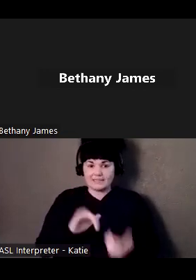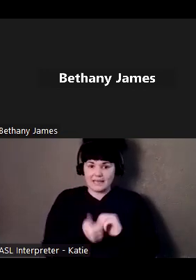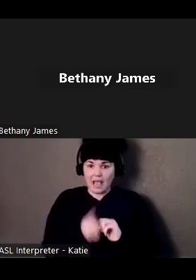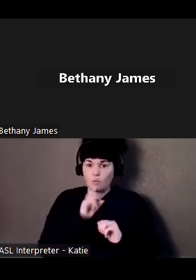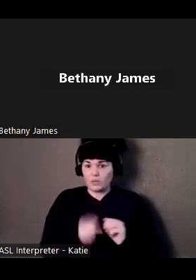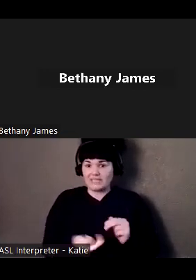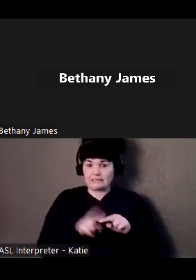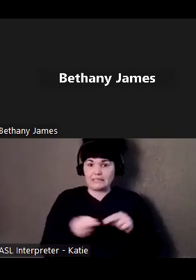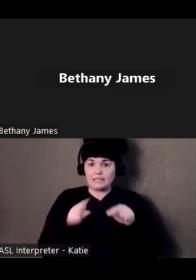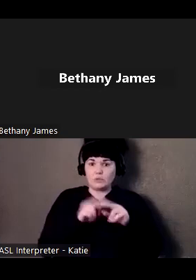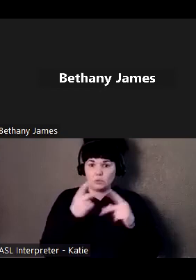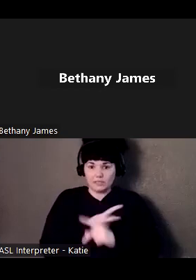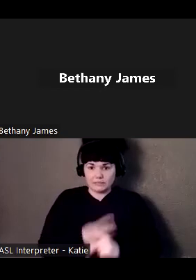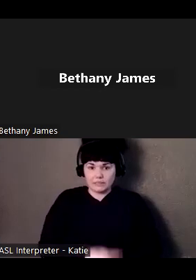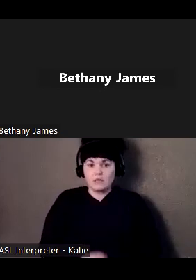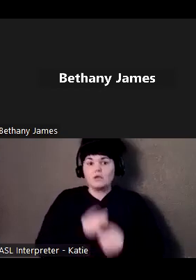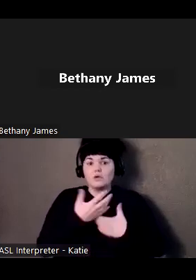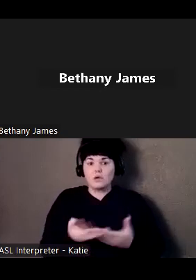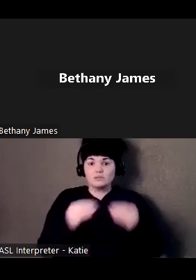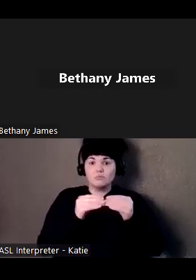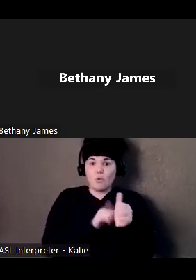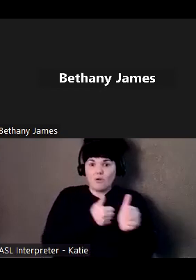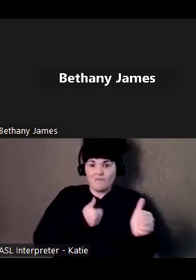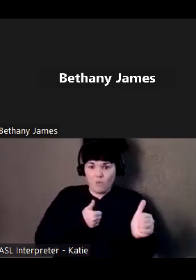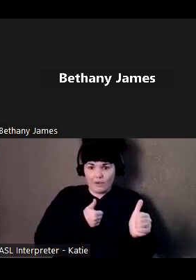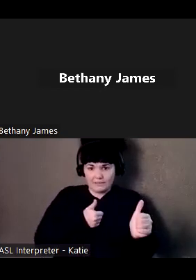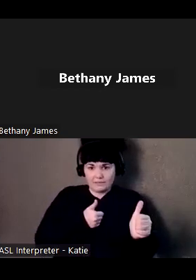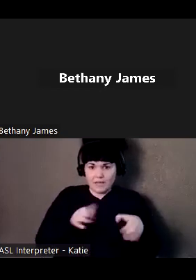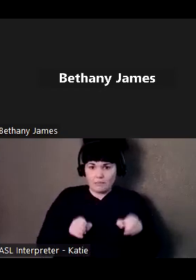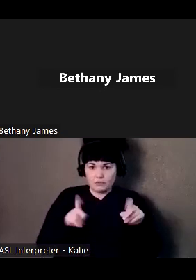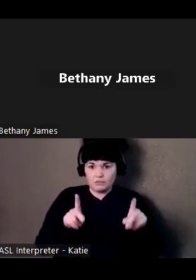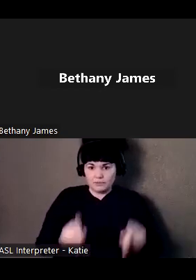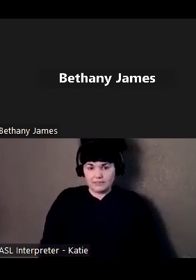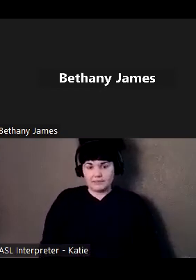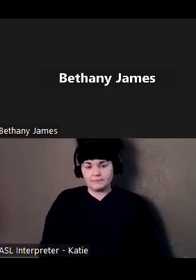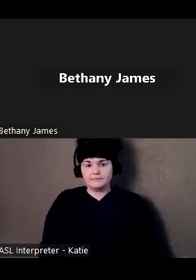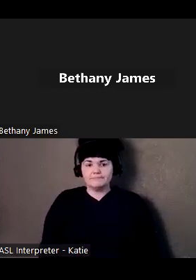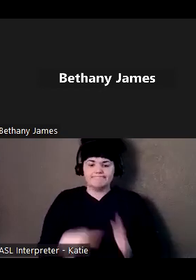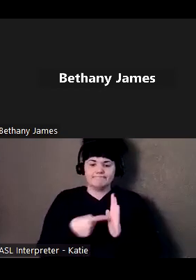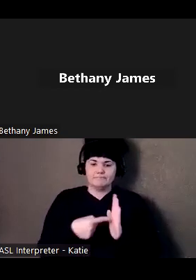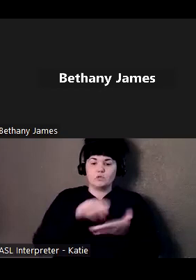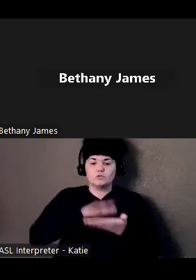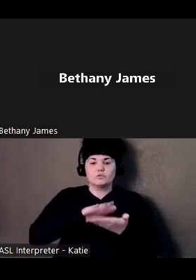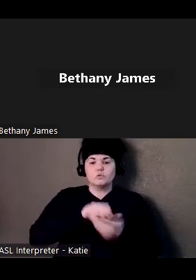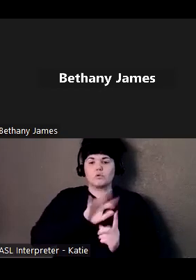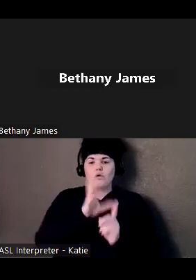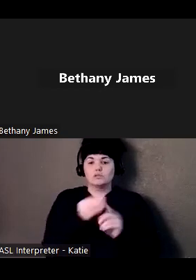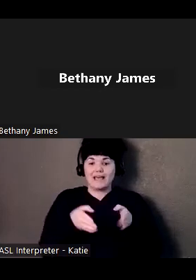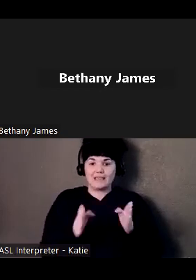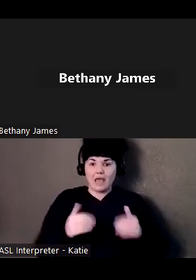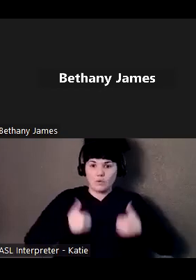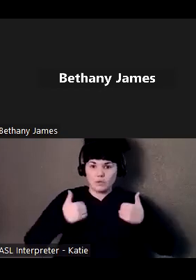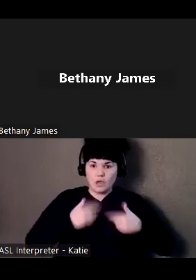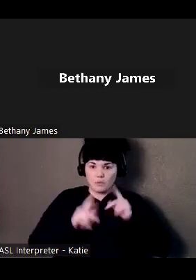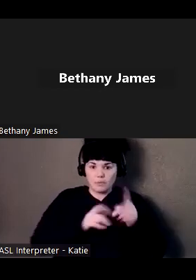creates more avoidant opportunities to accommodate. So school cultures that enable young people to avoid those